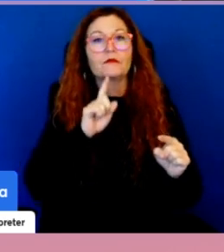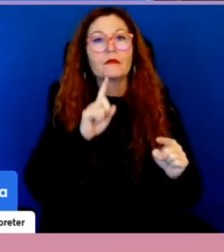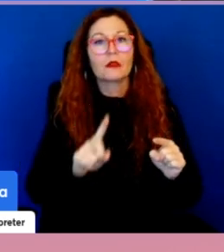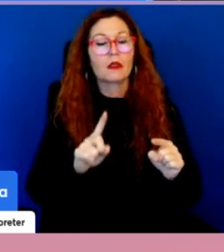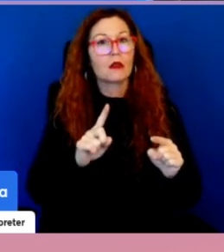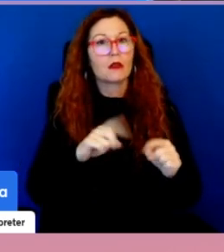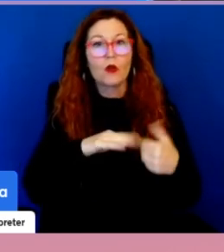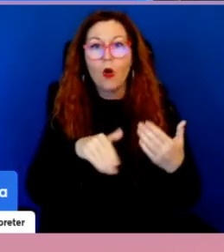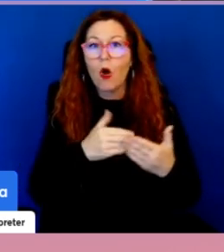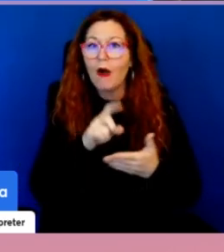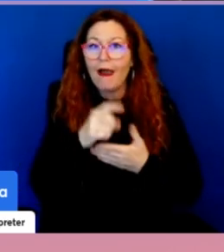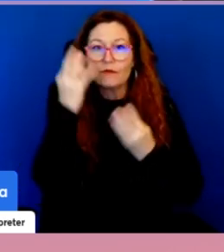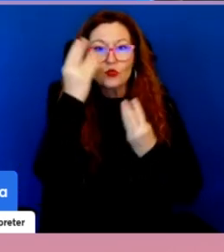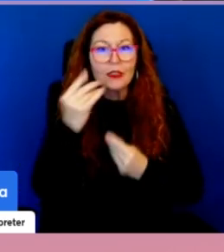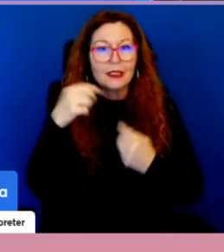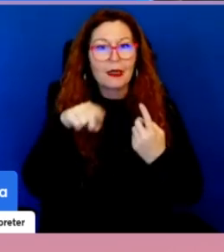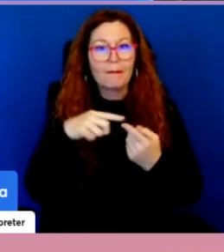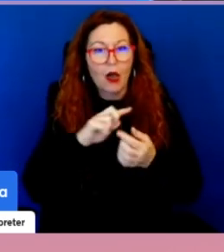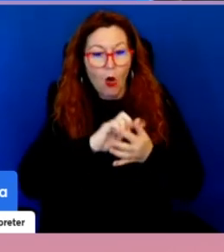SOC 2 certification.